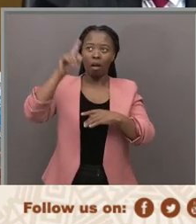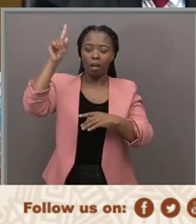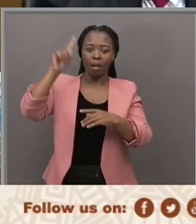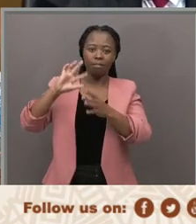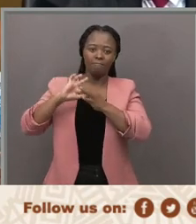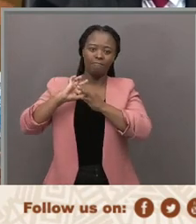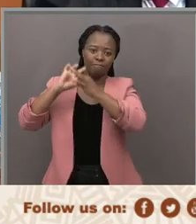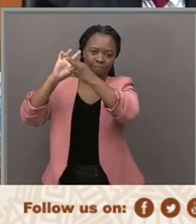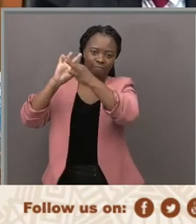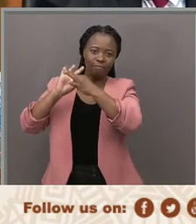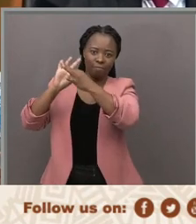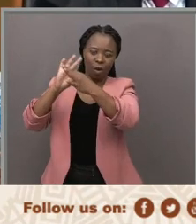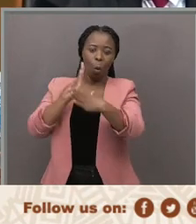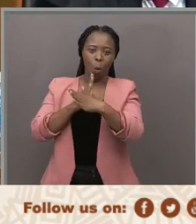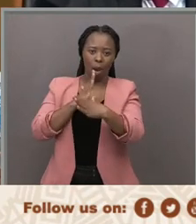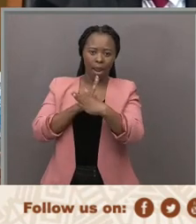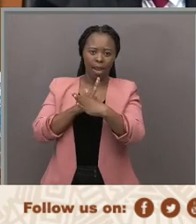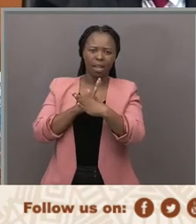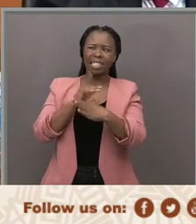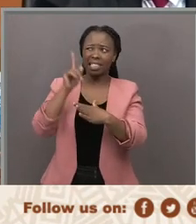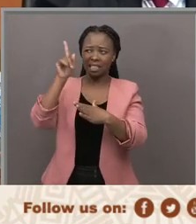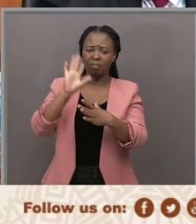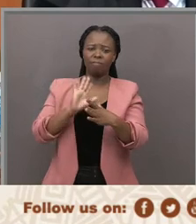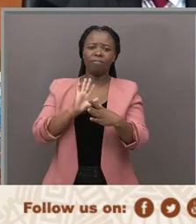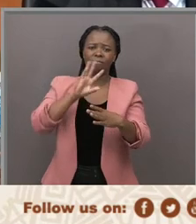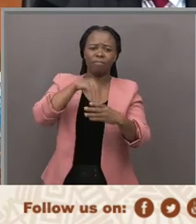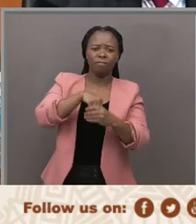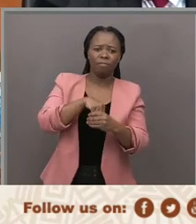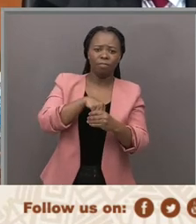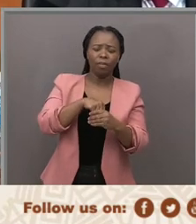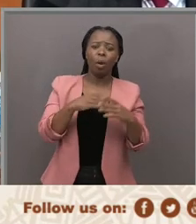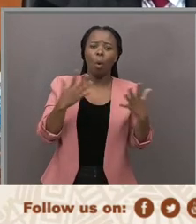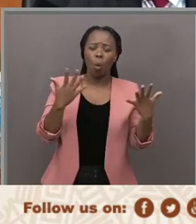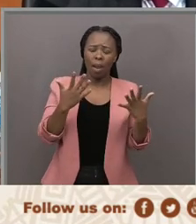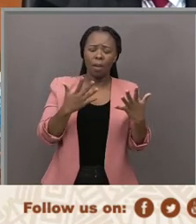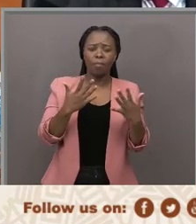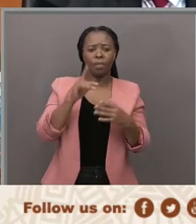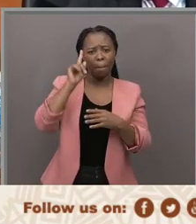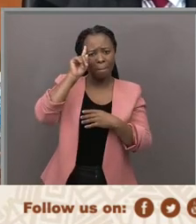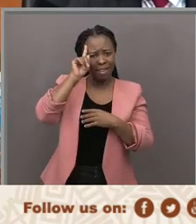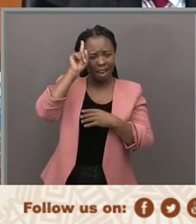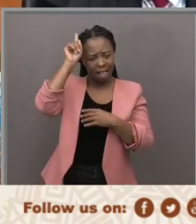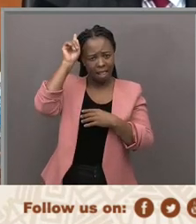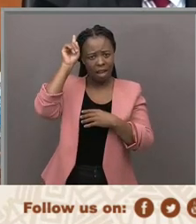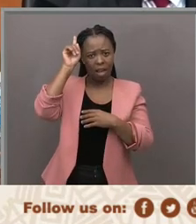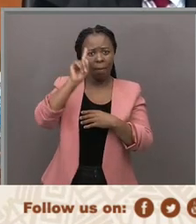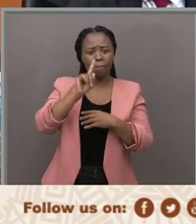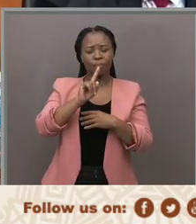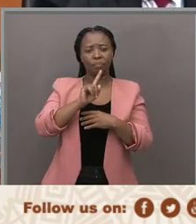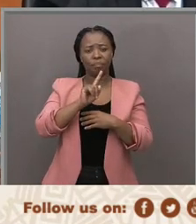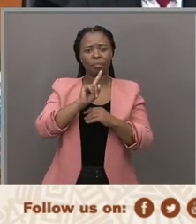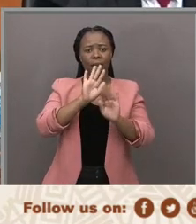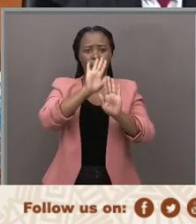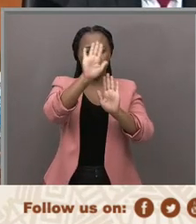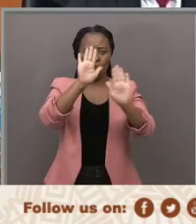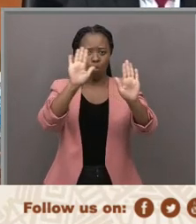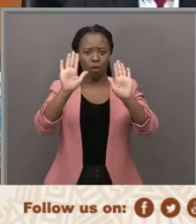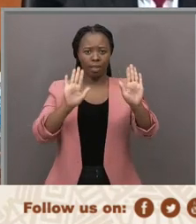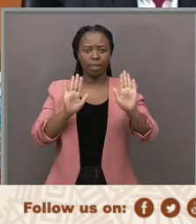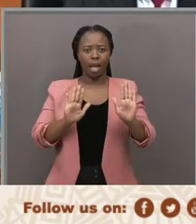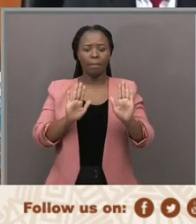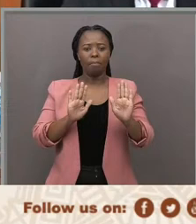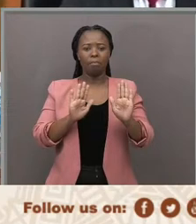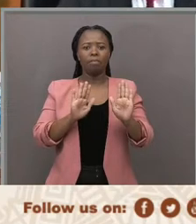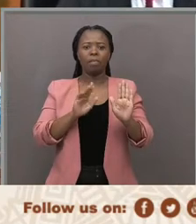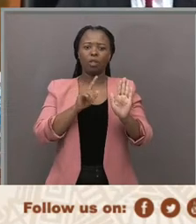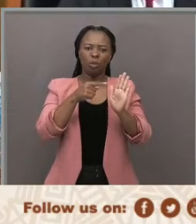intervene on the controversial issue of the Mandela Museum being put for liquidation. We